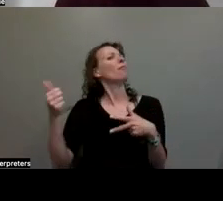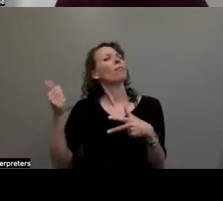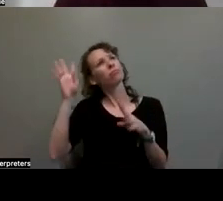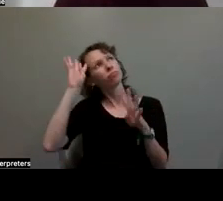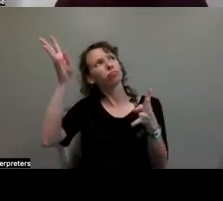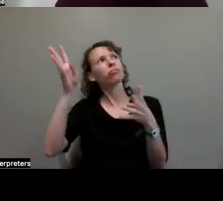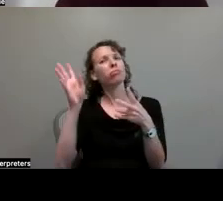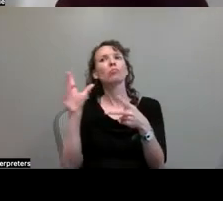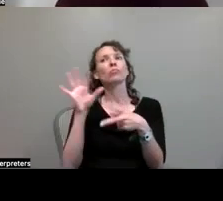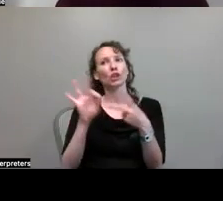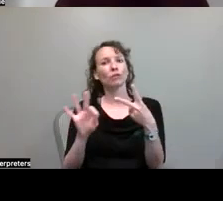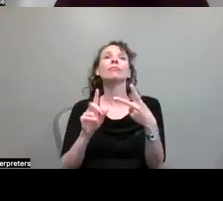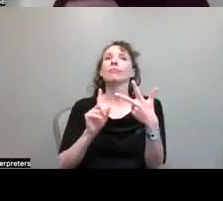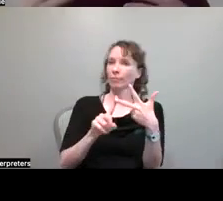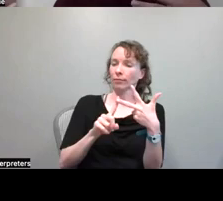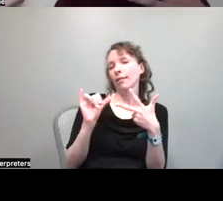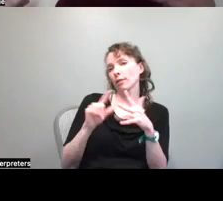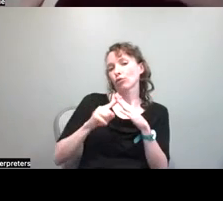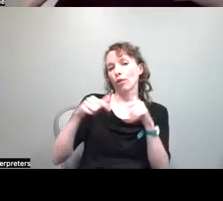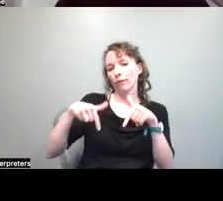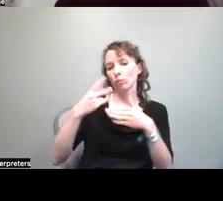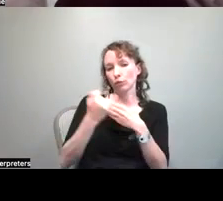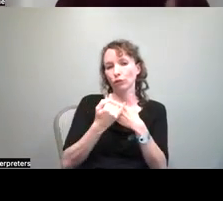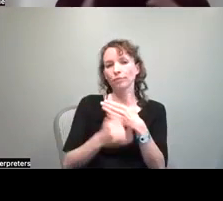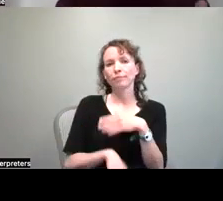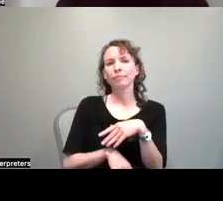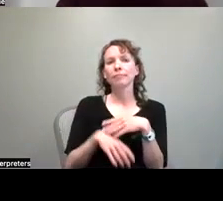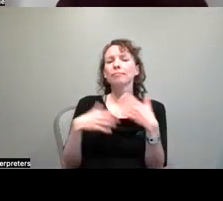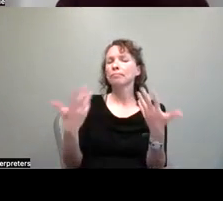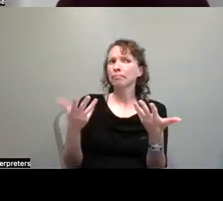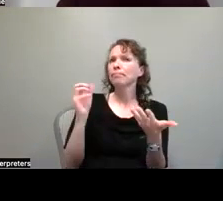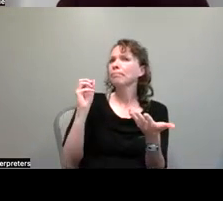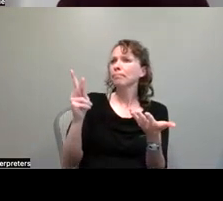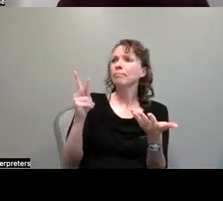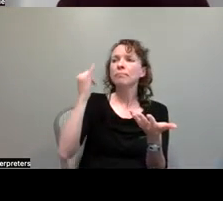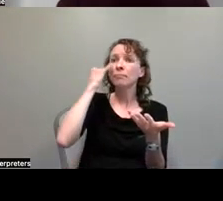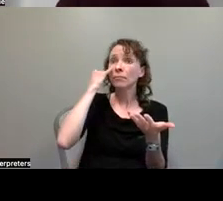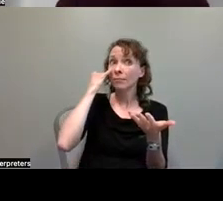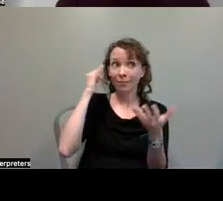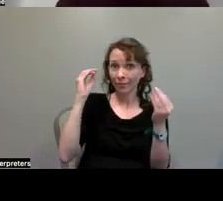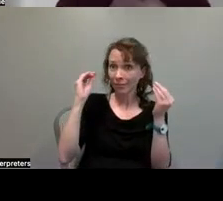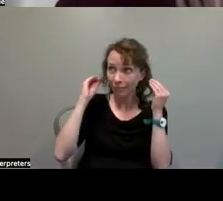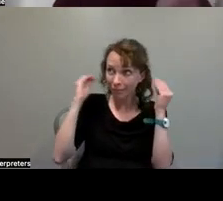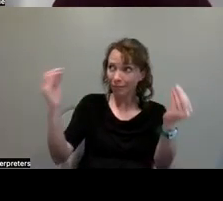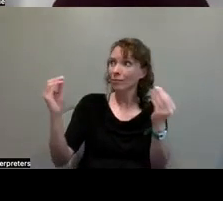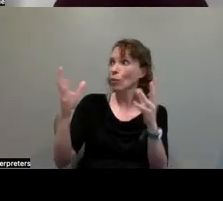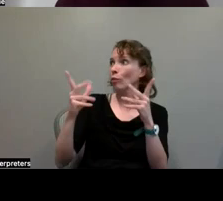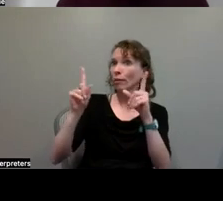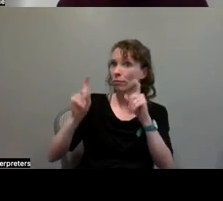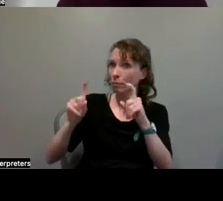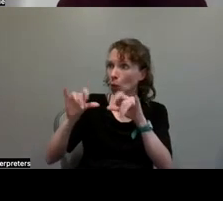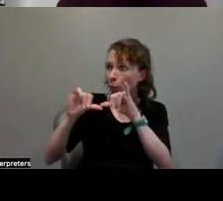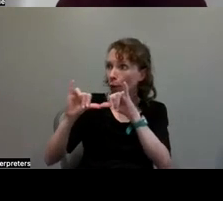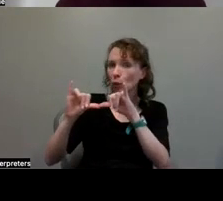this project off. And so what can we do when you don't have any experimental measurements to train a